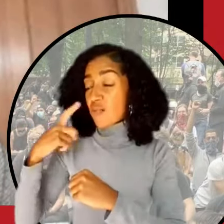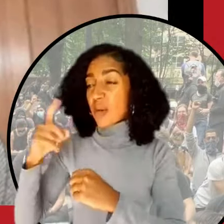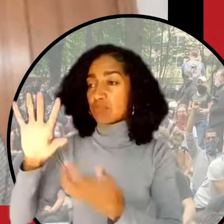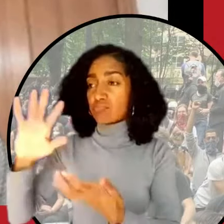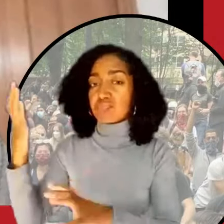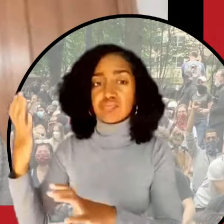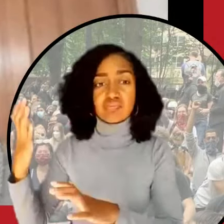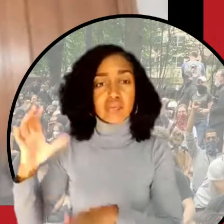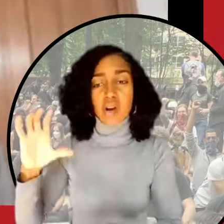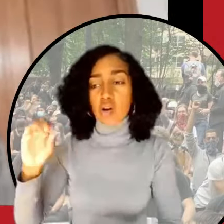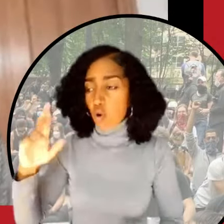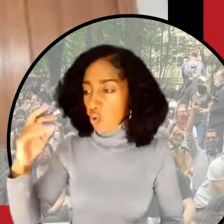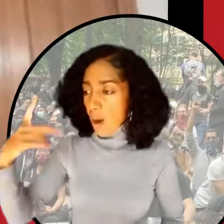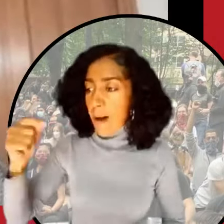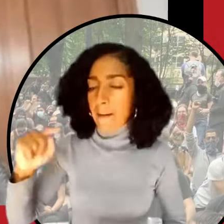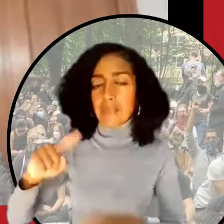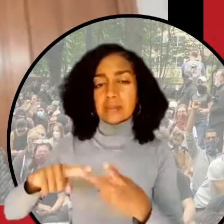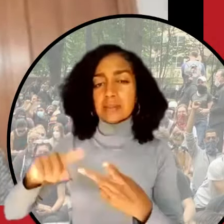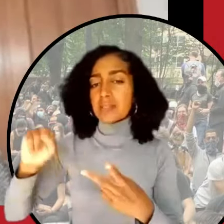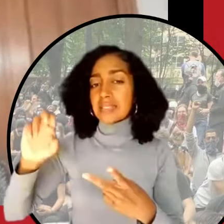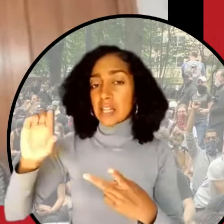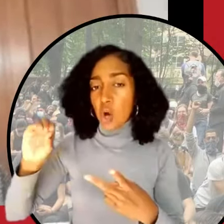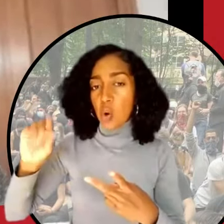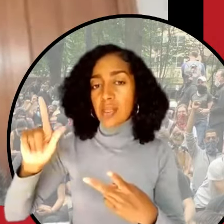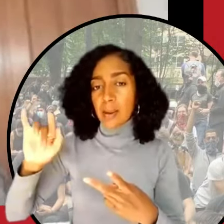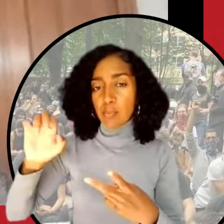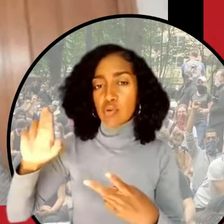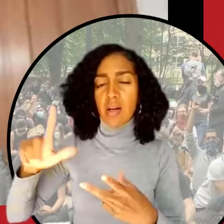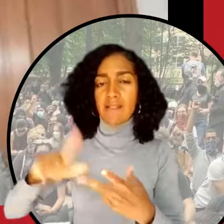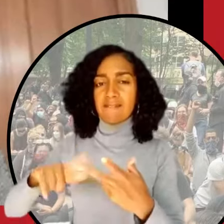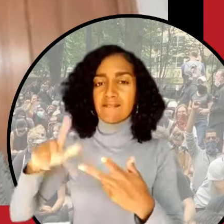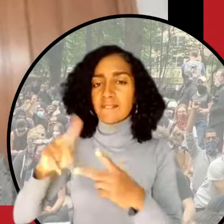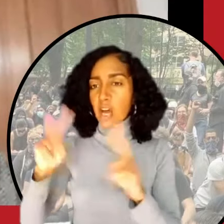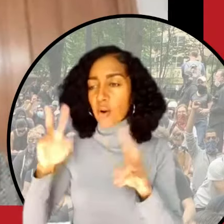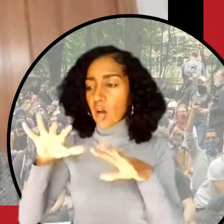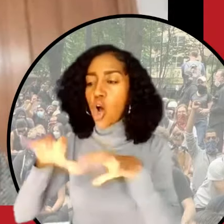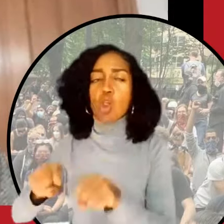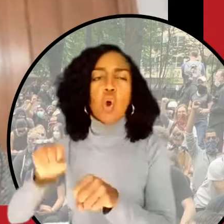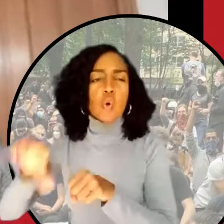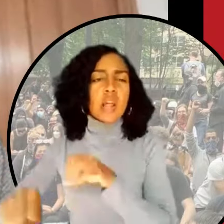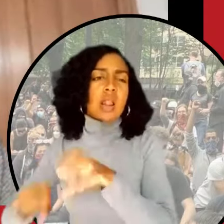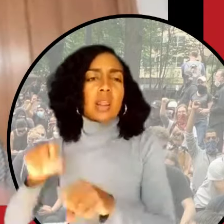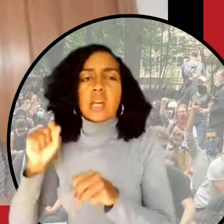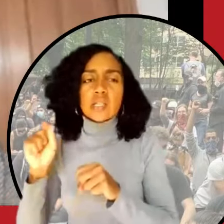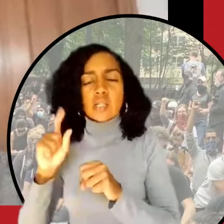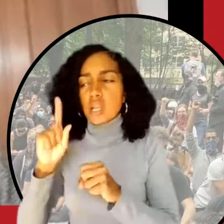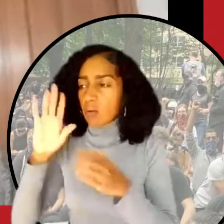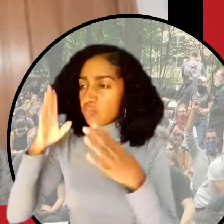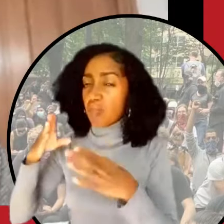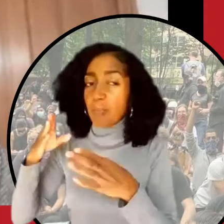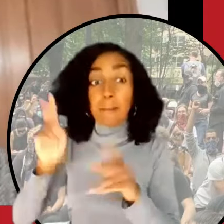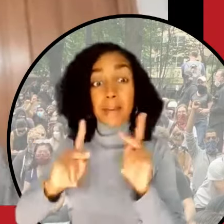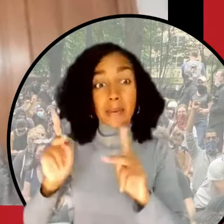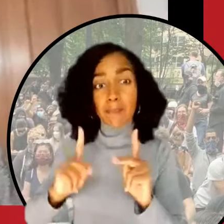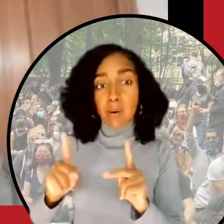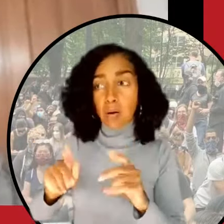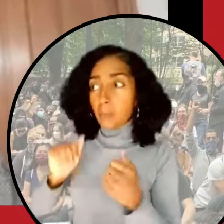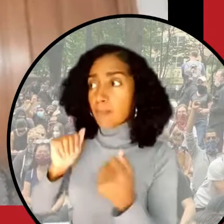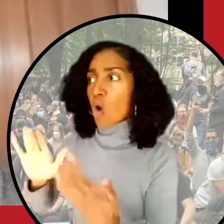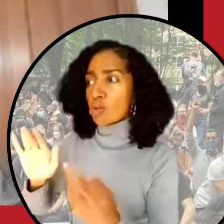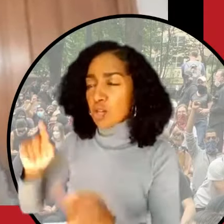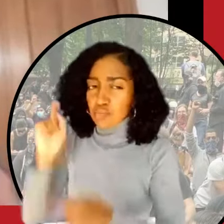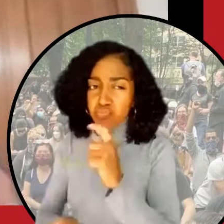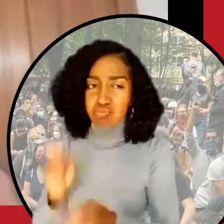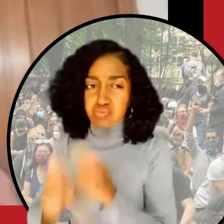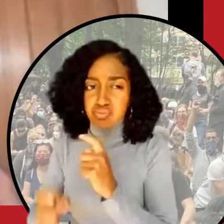neoliberal, colonial at its heart. But people managed to remake that. And that's, there's nothing special